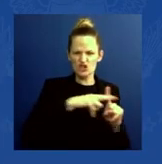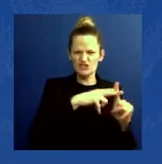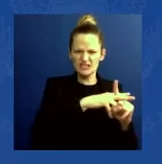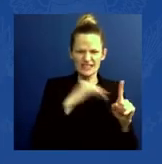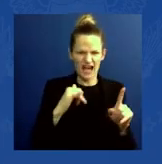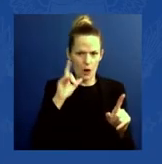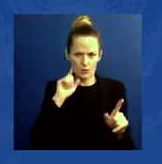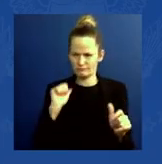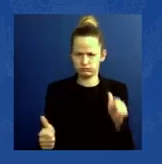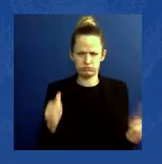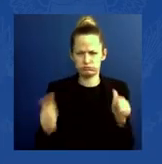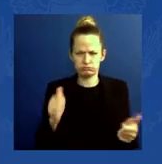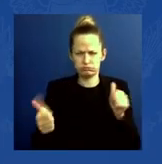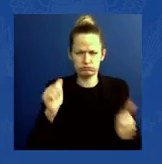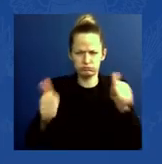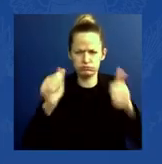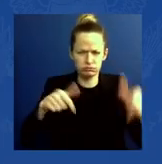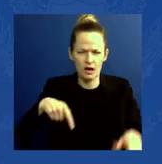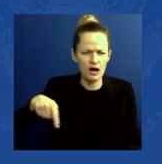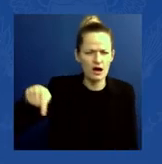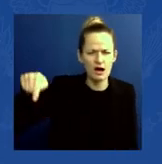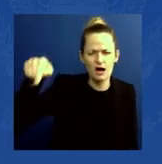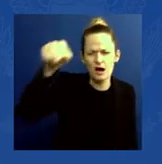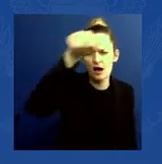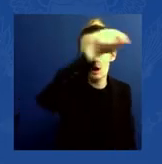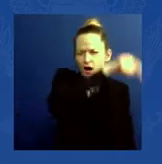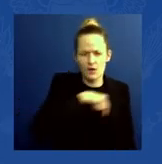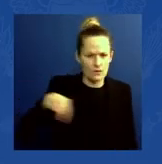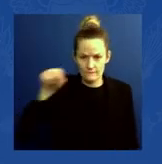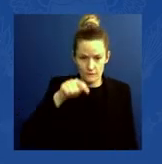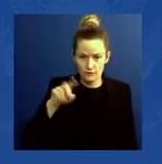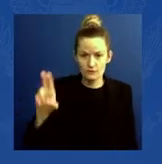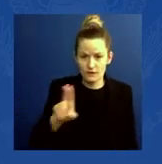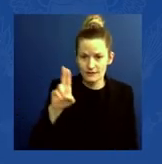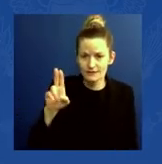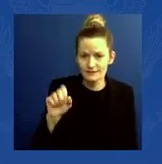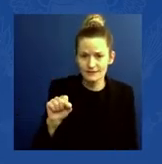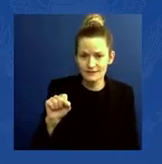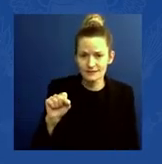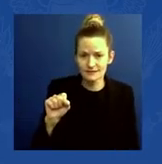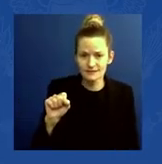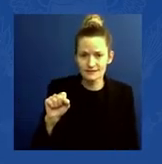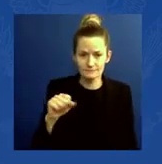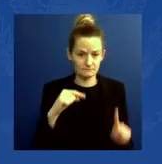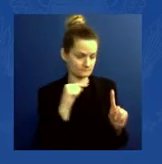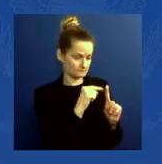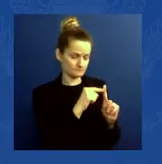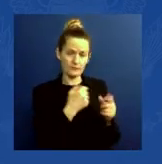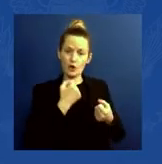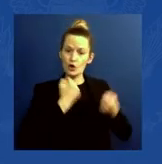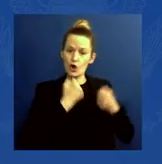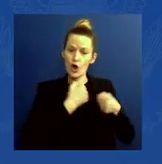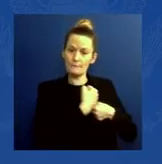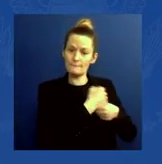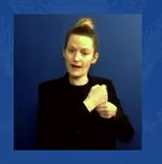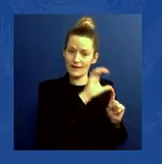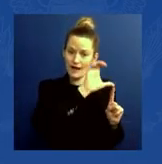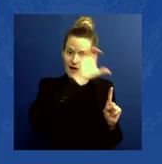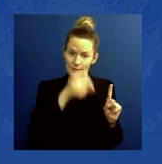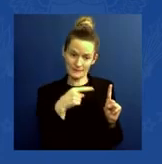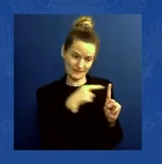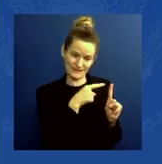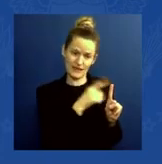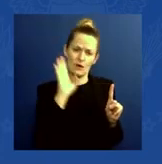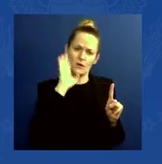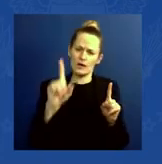commitment that we're going to make 50% of vehicles electric by 2030. So you'll be able to go across the whole darn country, from East Coast to